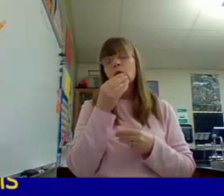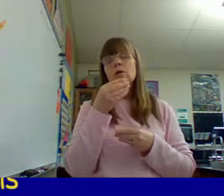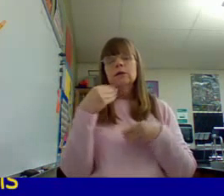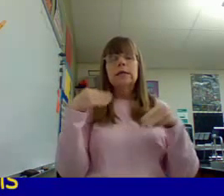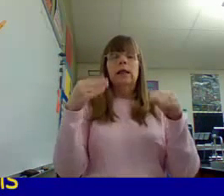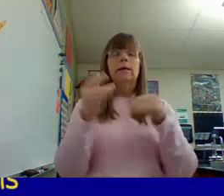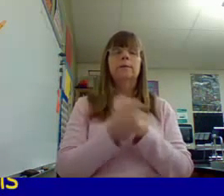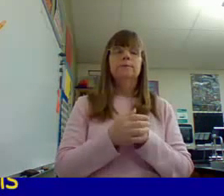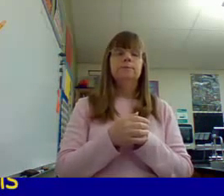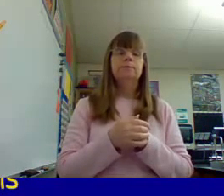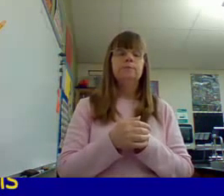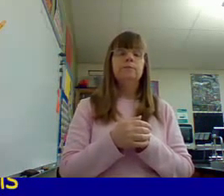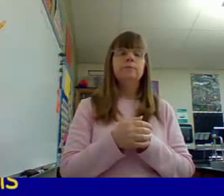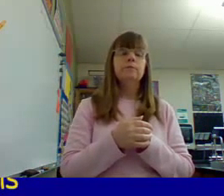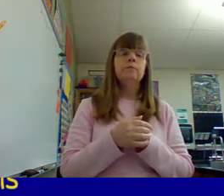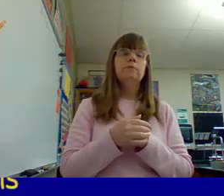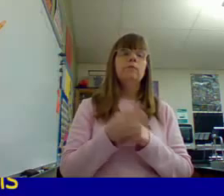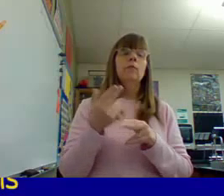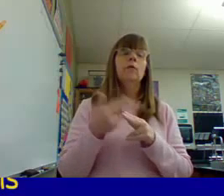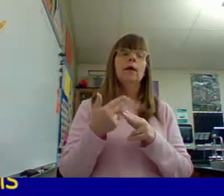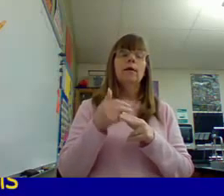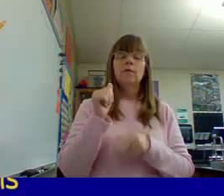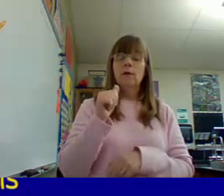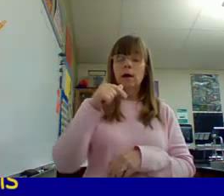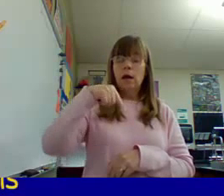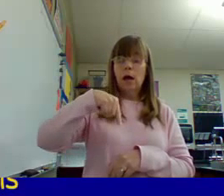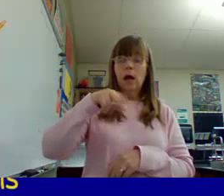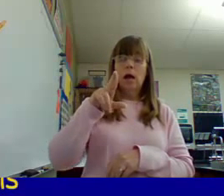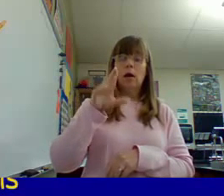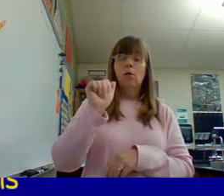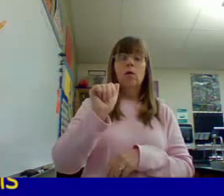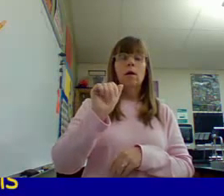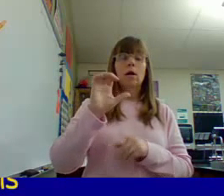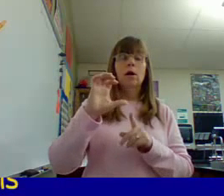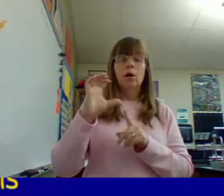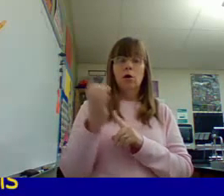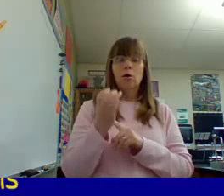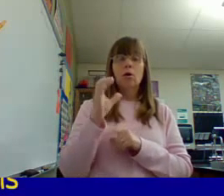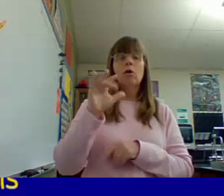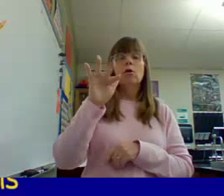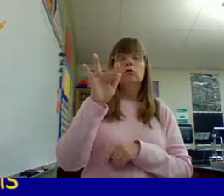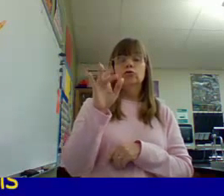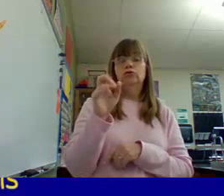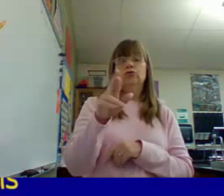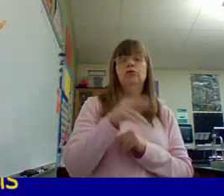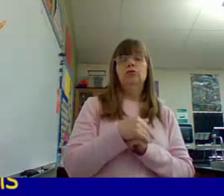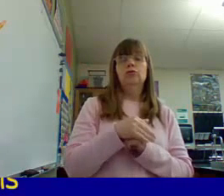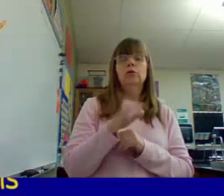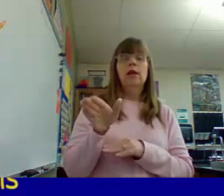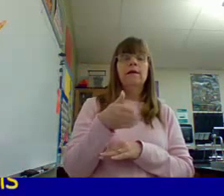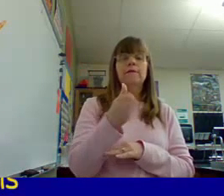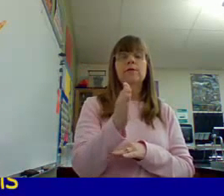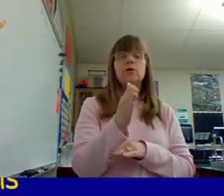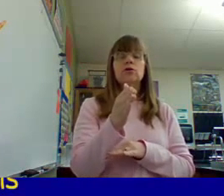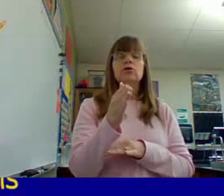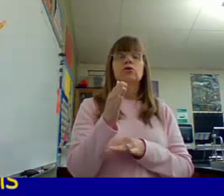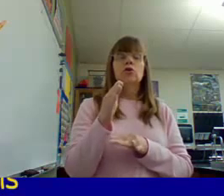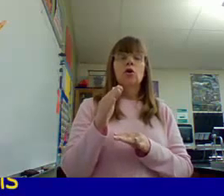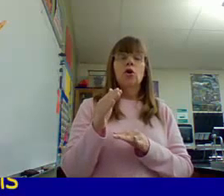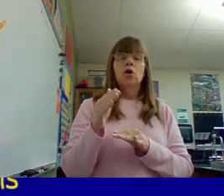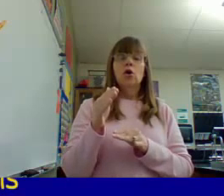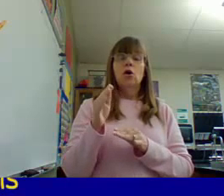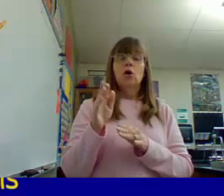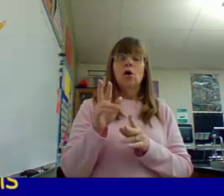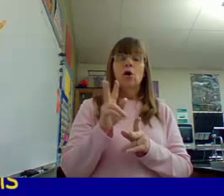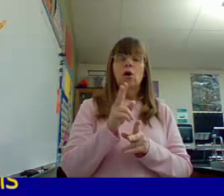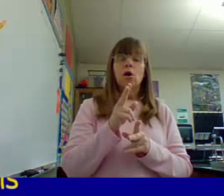Then there's aquaculture. This is where fish is raised in artificial ponds or bays, like salmon, catfish, and shrimp. The problem with this is they